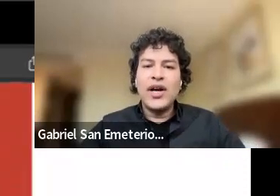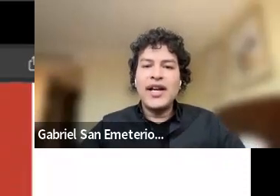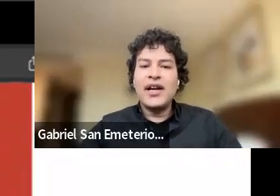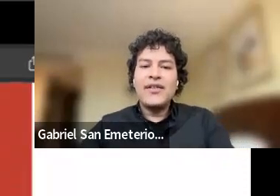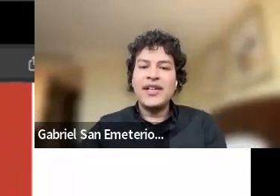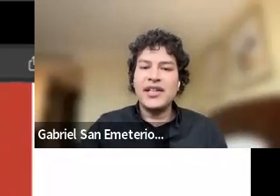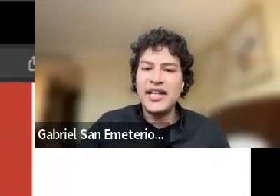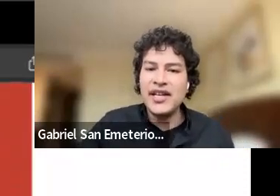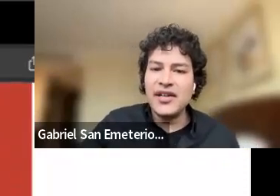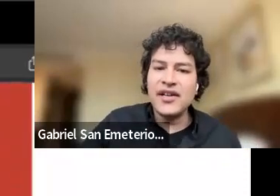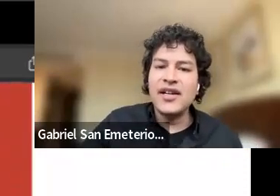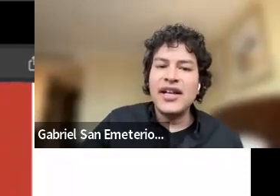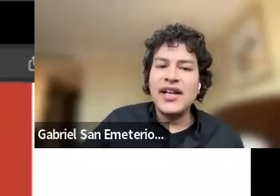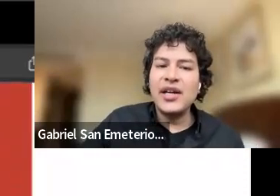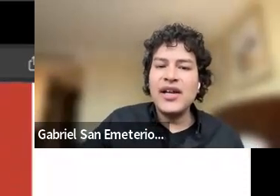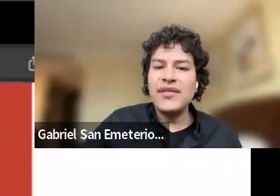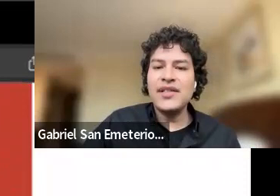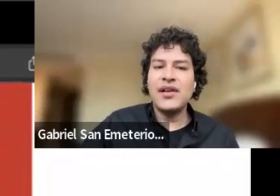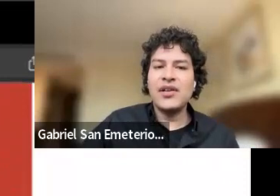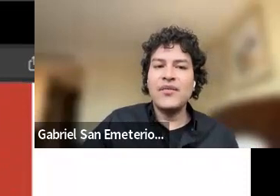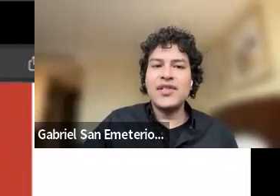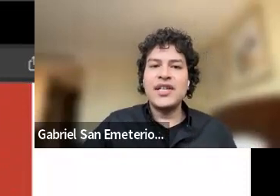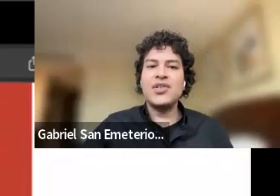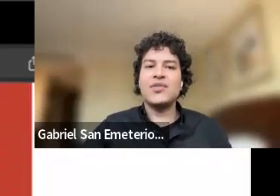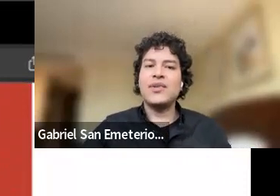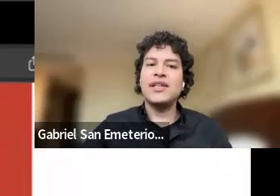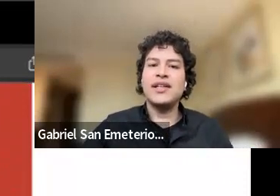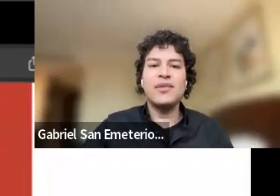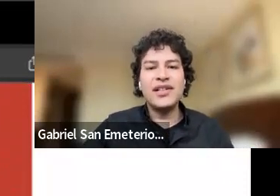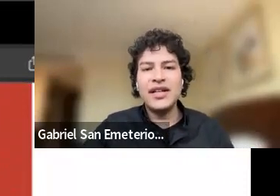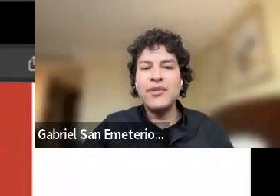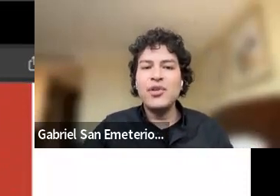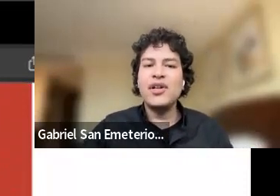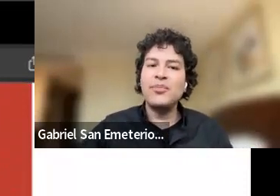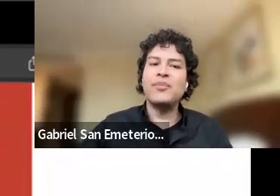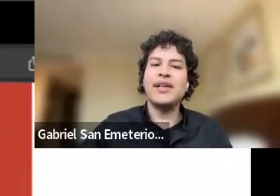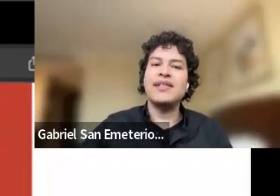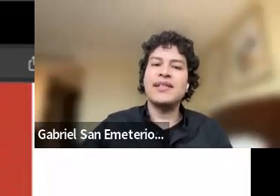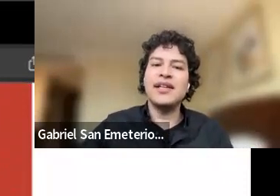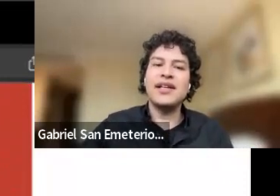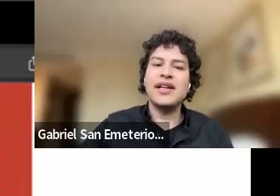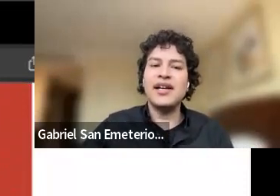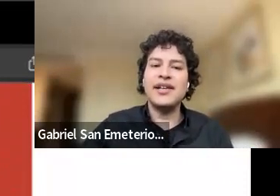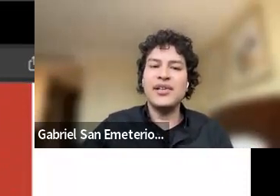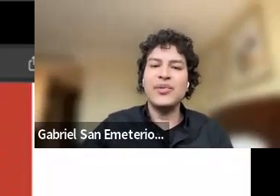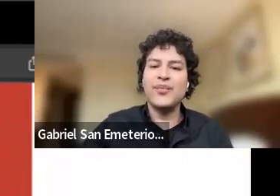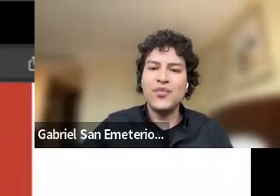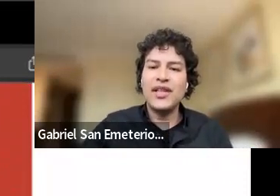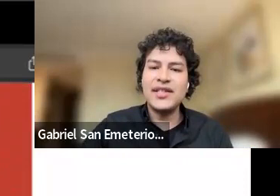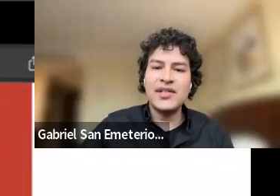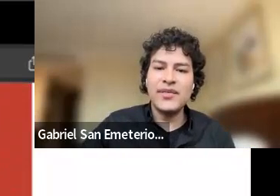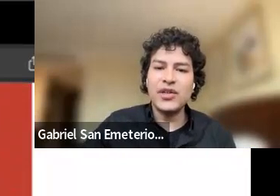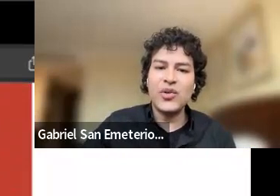missing? Why are they not here? And how to have these hard conversations, right? Like, well, I'm immune compromised. Like, you